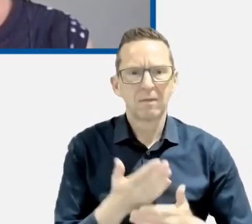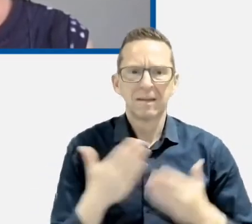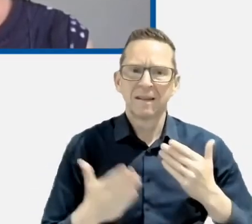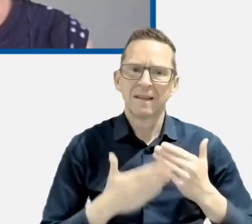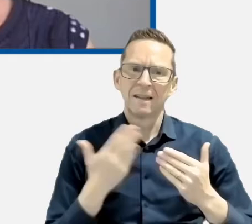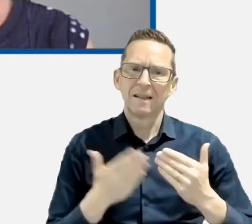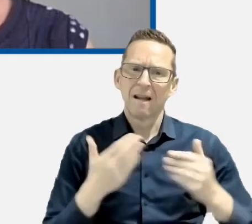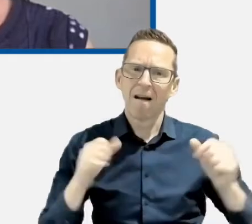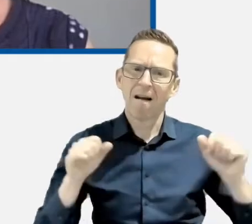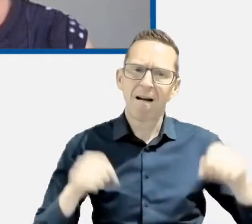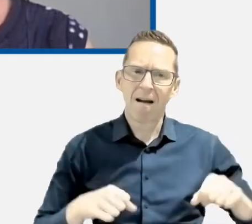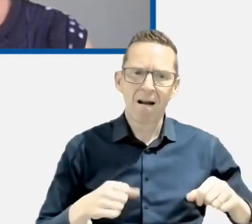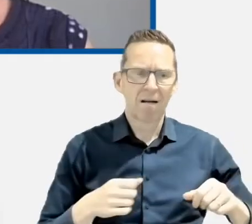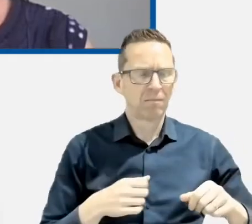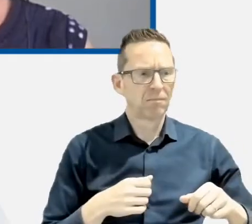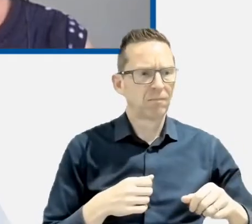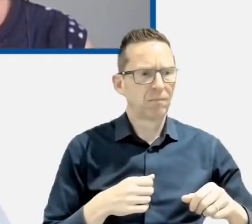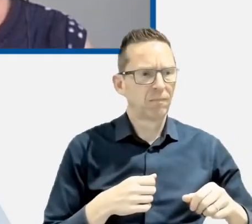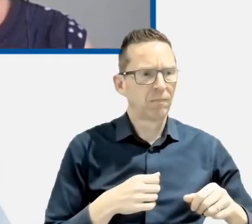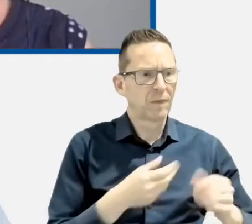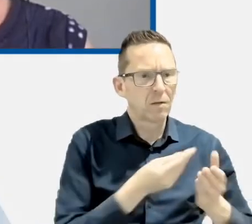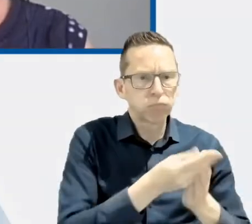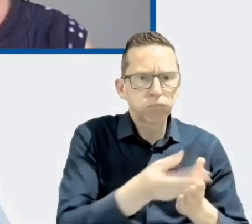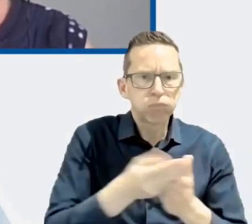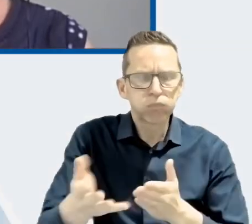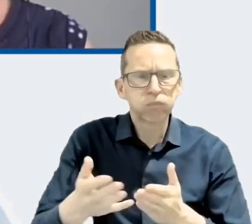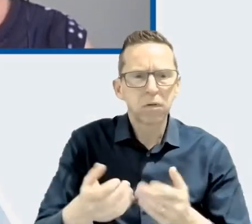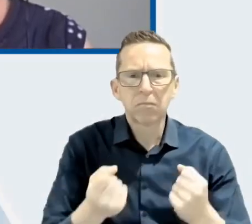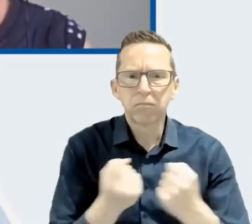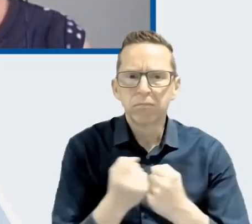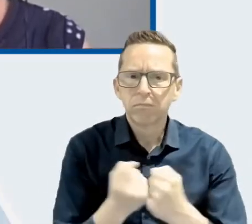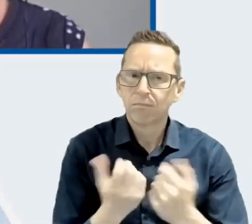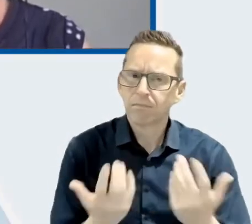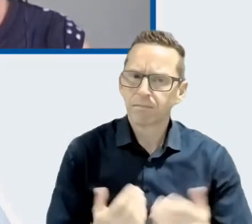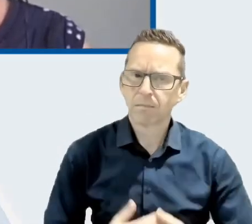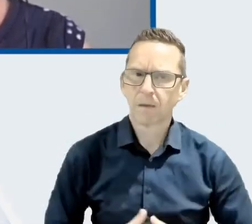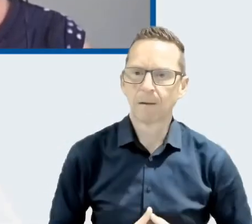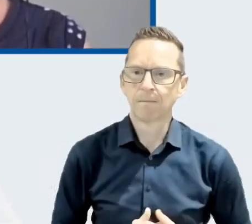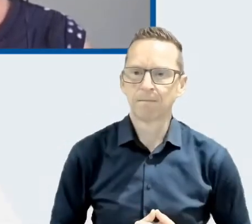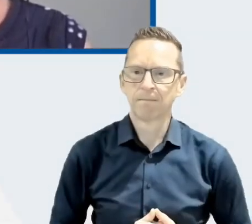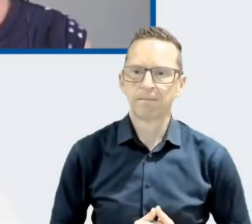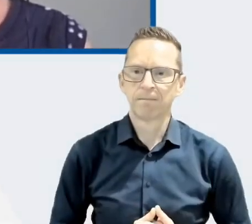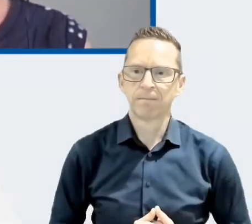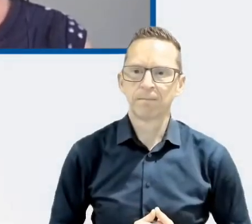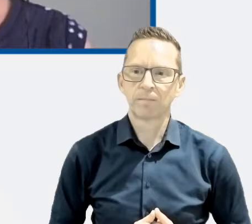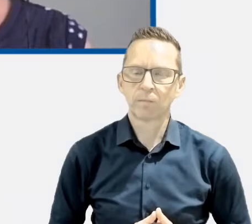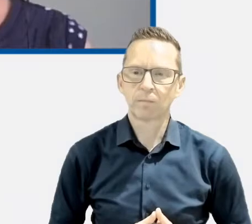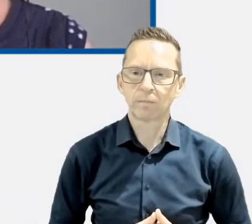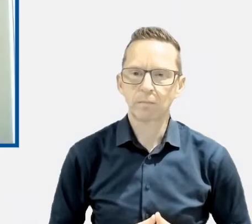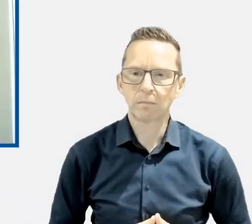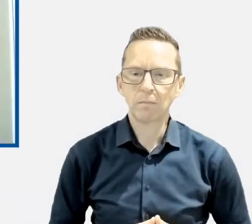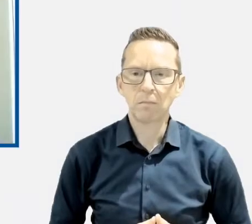action? And while you're thinking about it, Ahmed, this is your take.